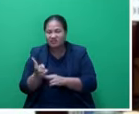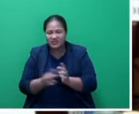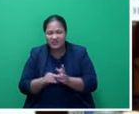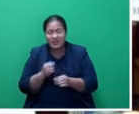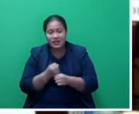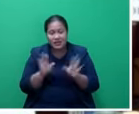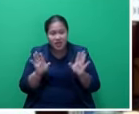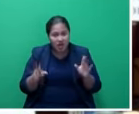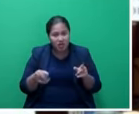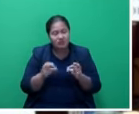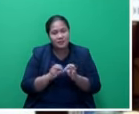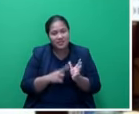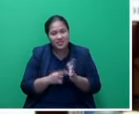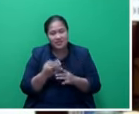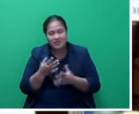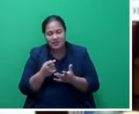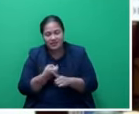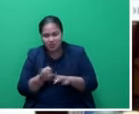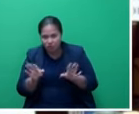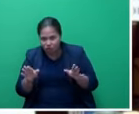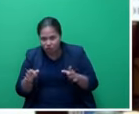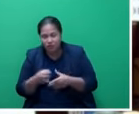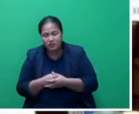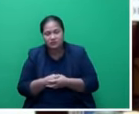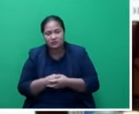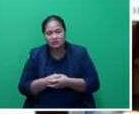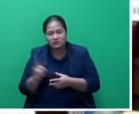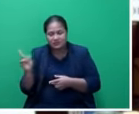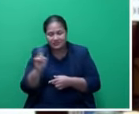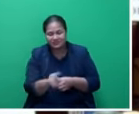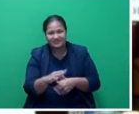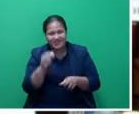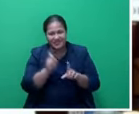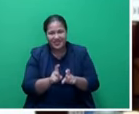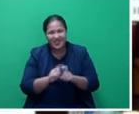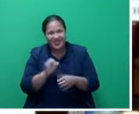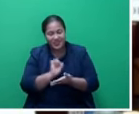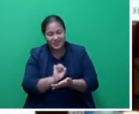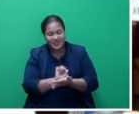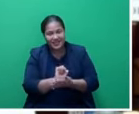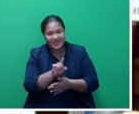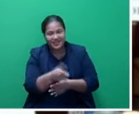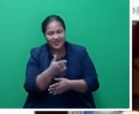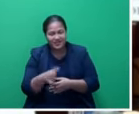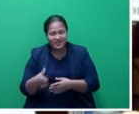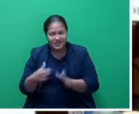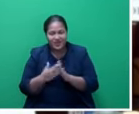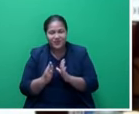Batiki, Koro, Nairai, and Motoriki to have a place to stay when they come to sell the produce in Levuka